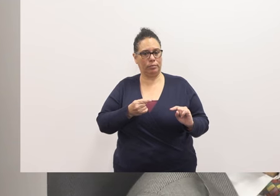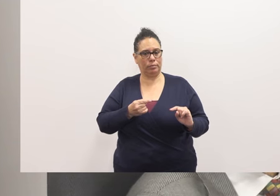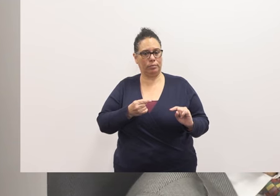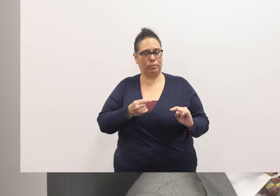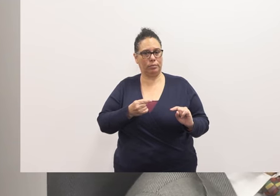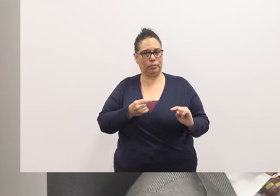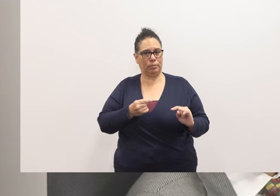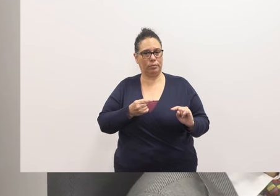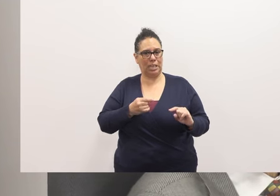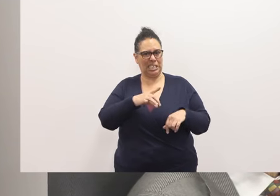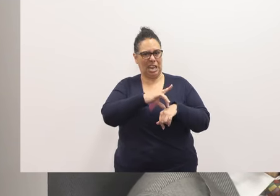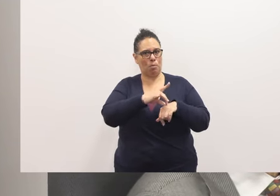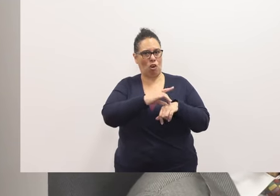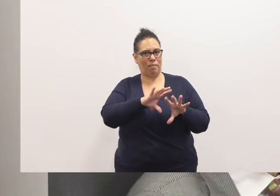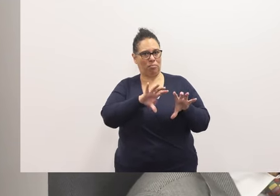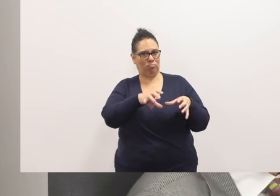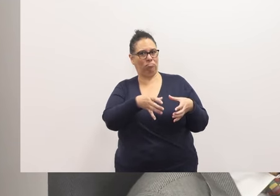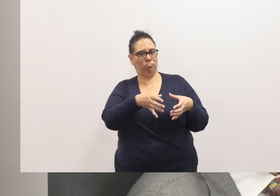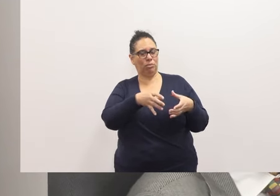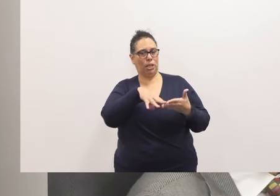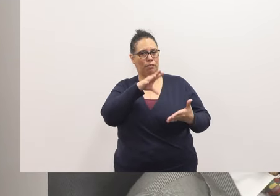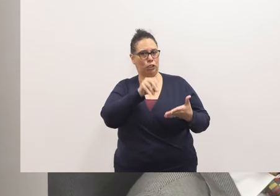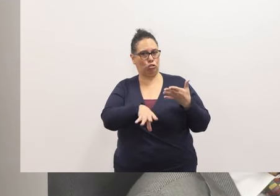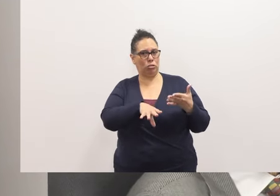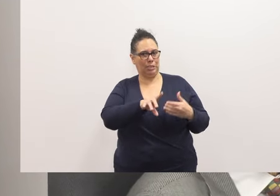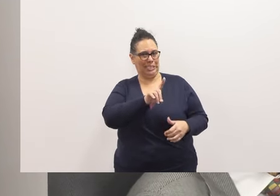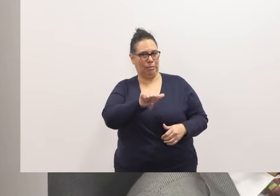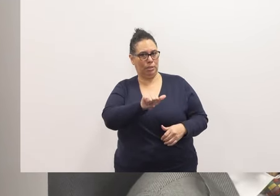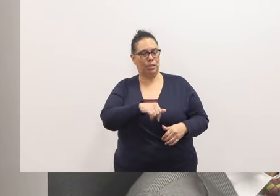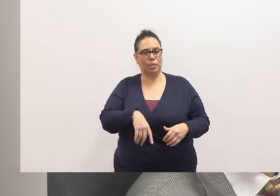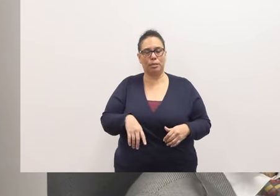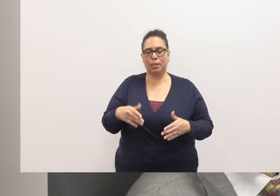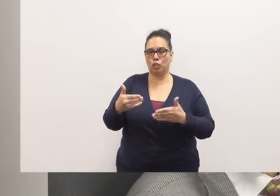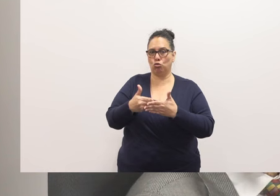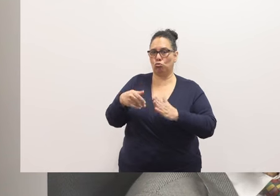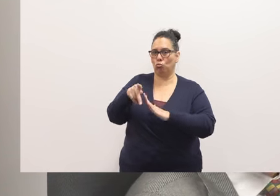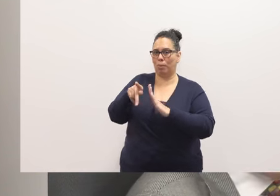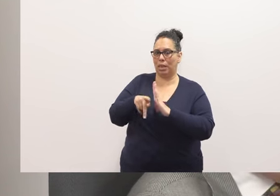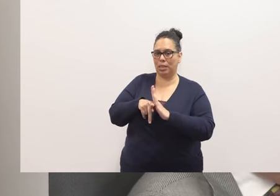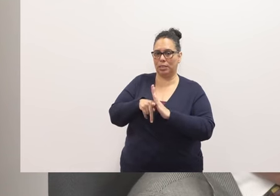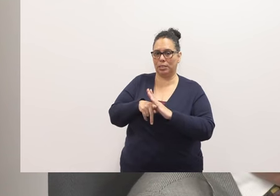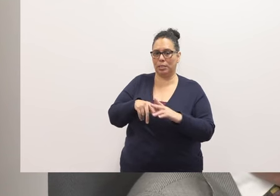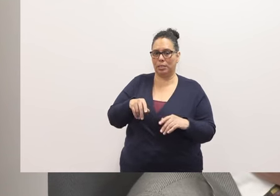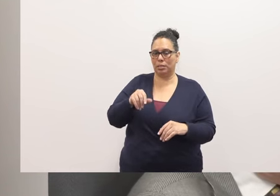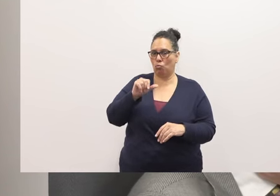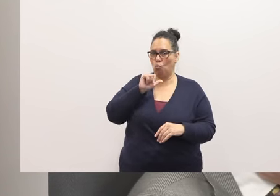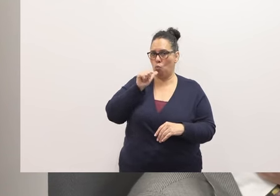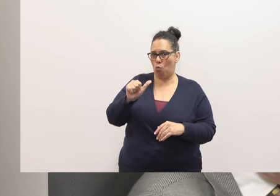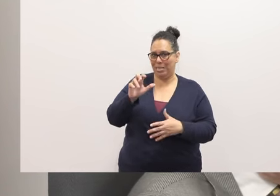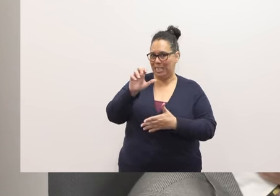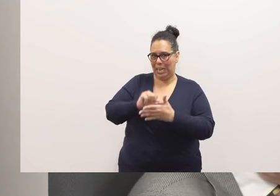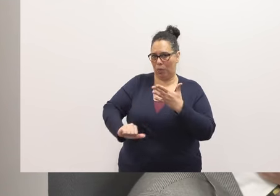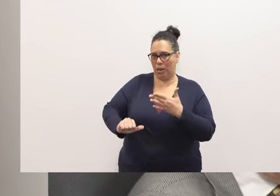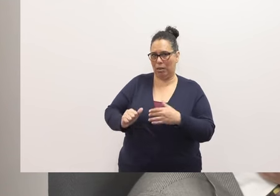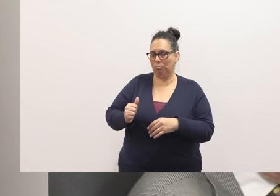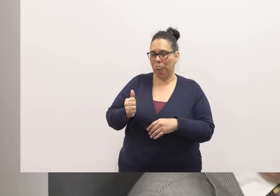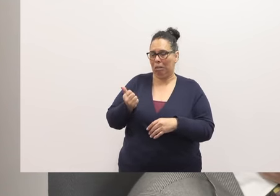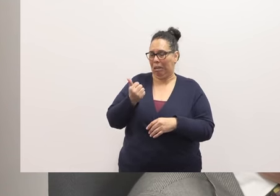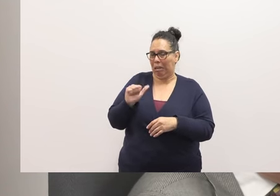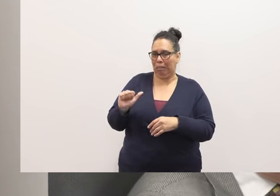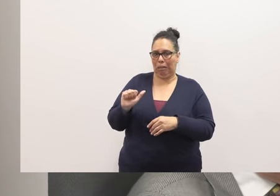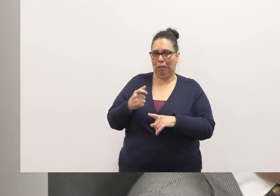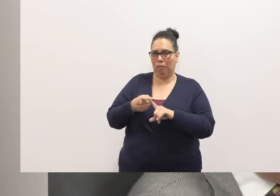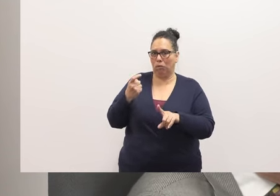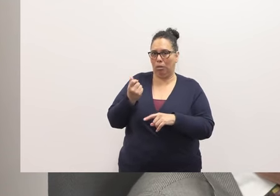a demographic of our students, but this new policy won't be taking away anything from anyone,